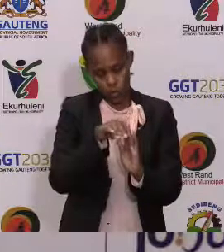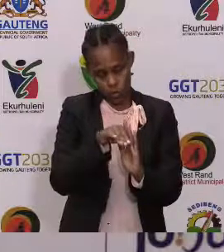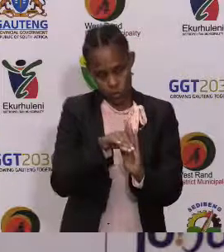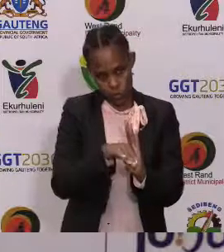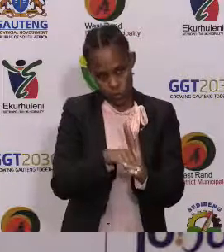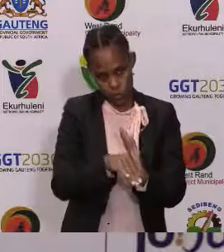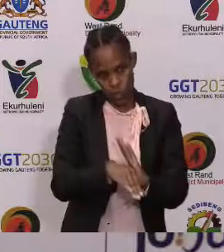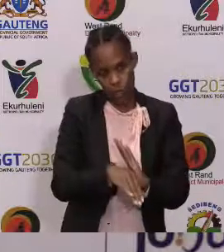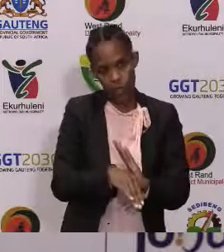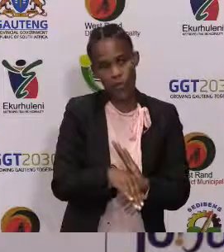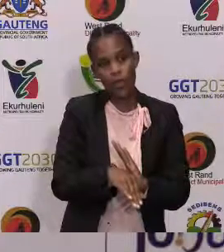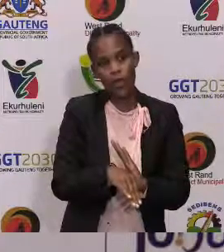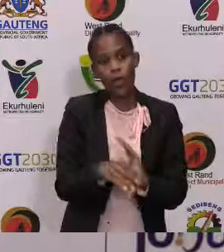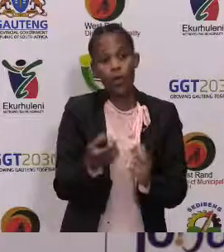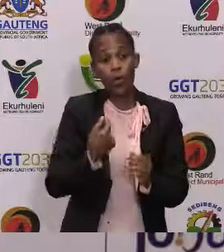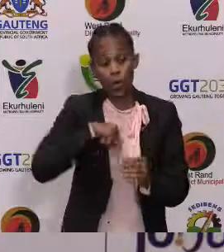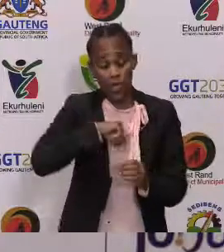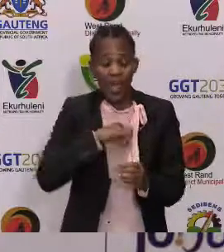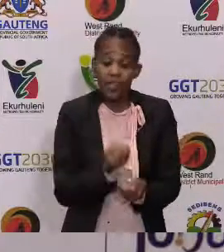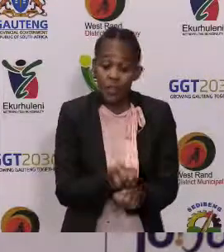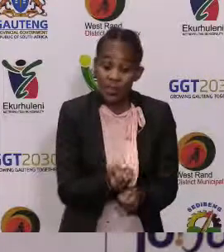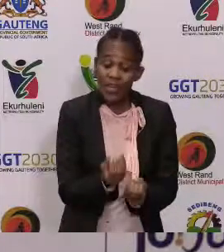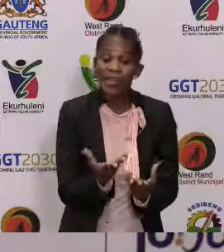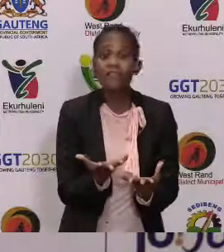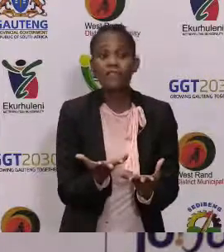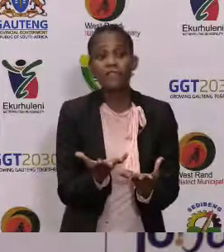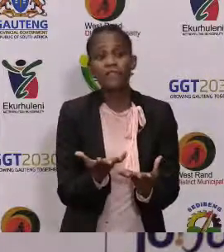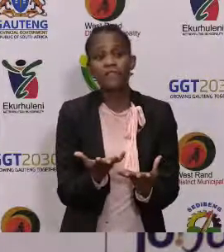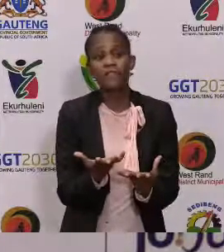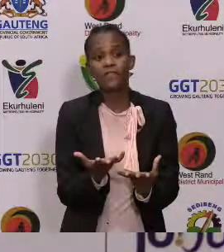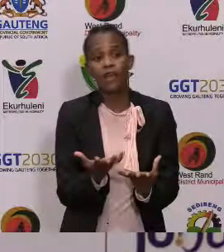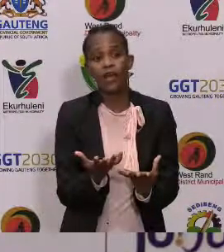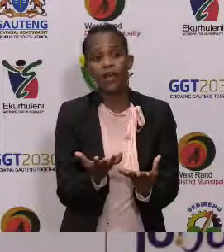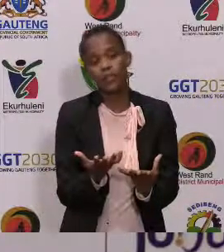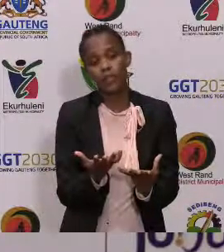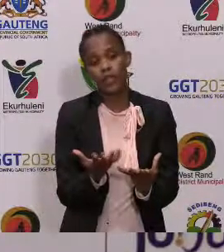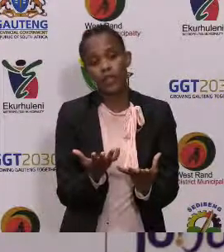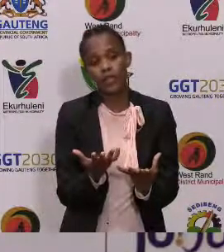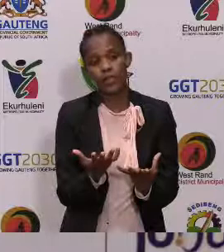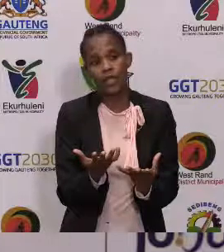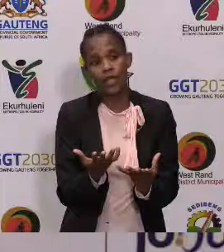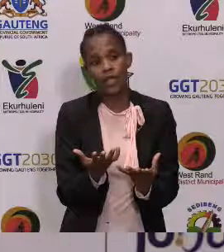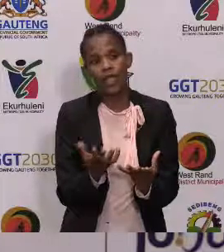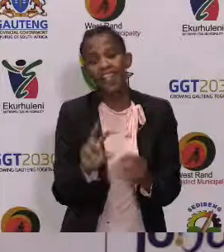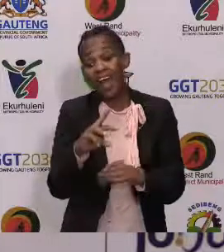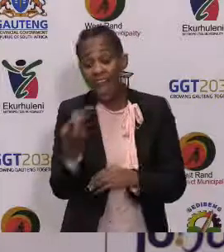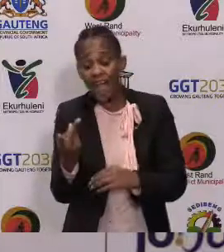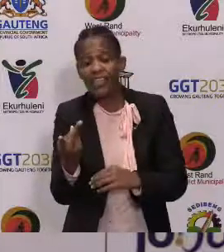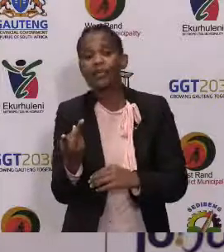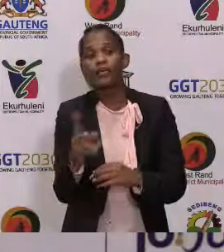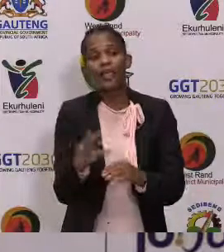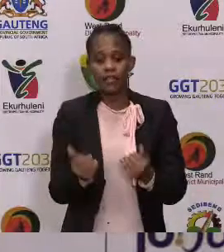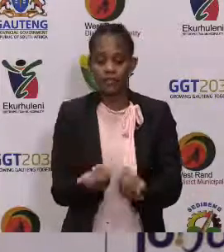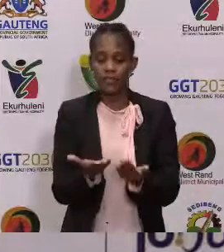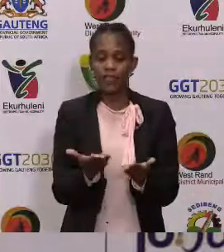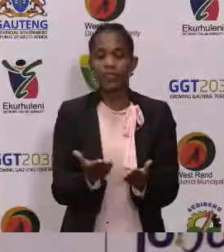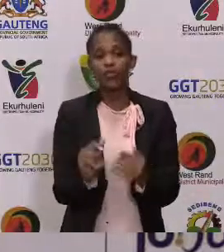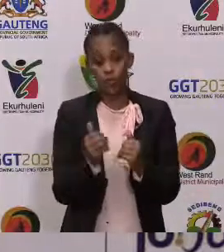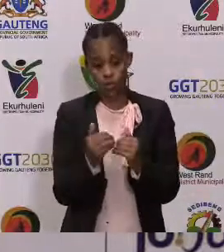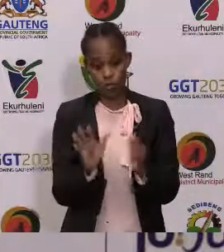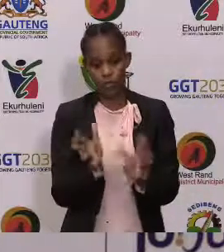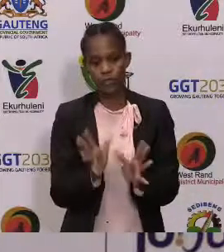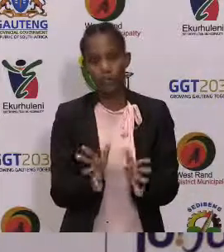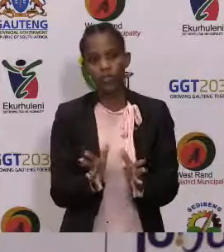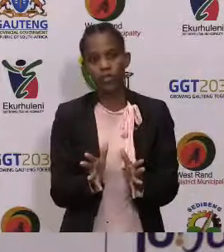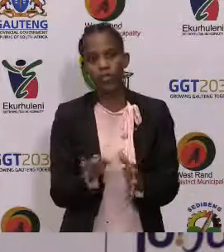we then had to also give out in terms of those beds so that we can, in terms of the other services, as we opened our